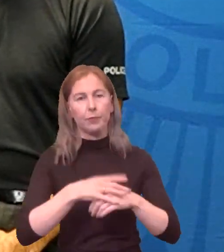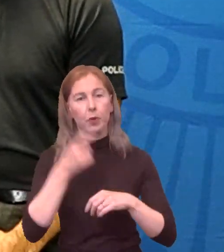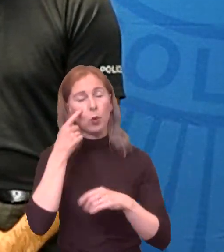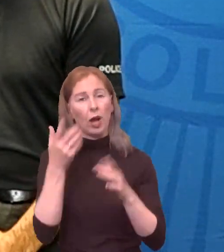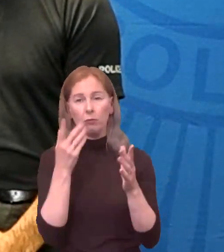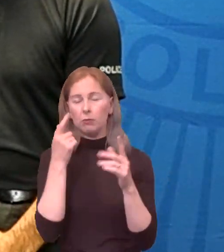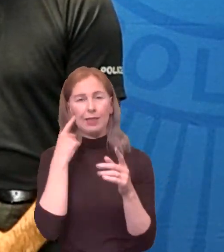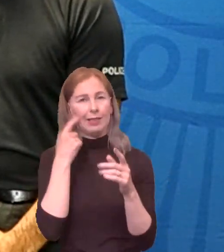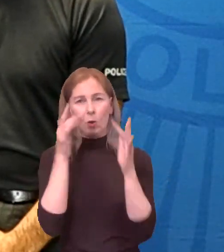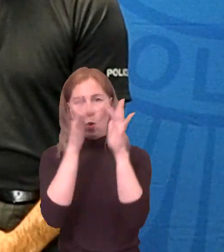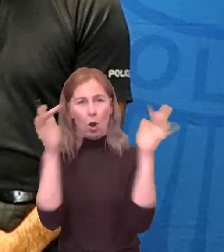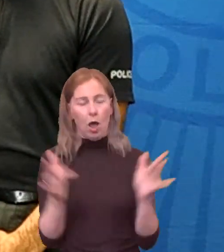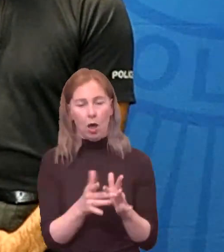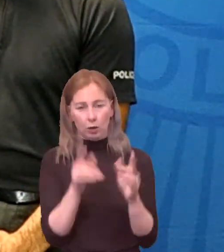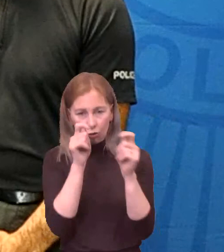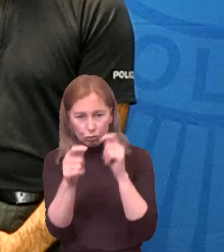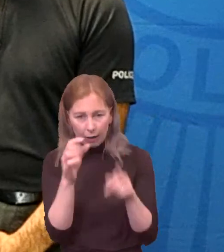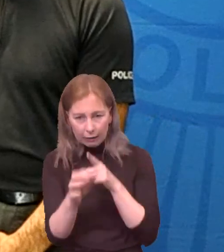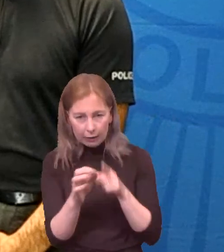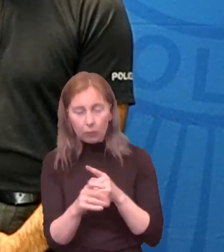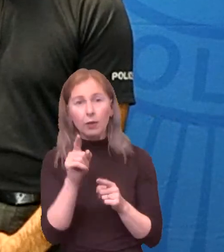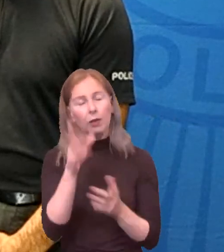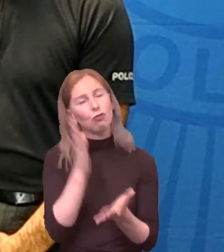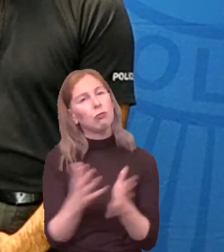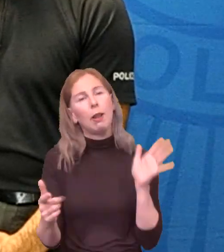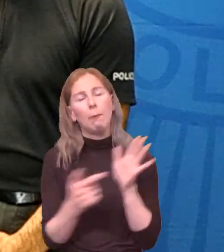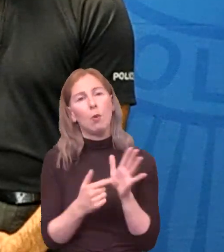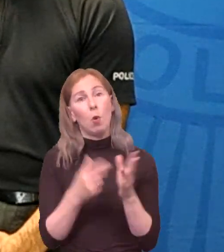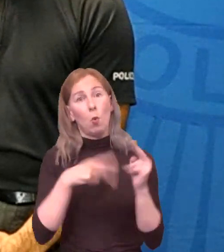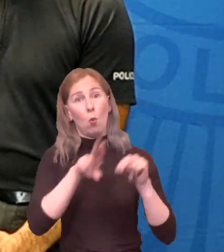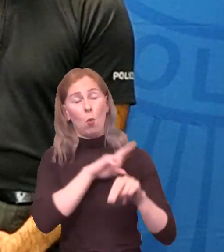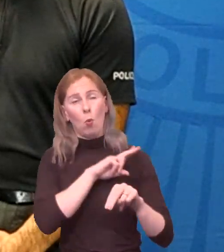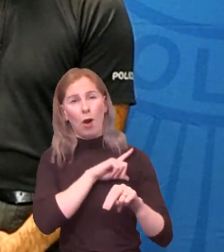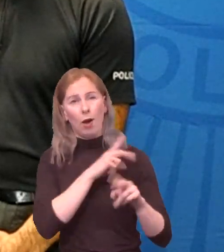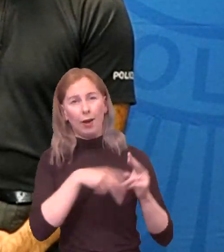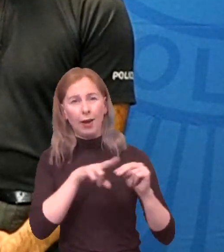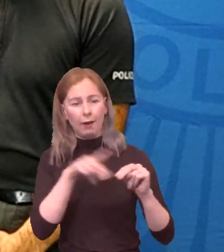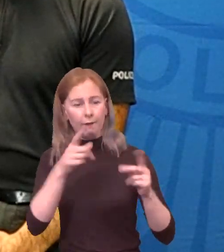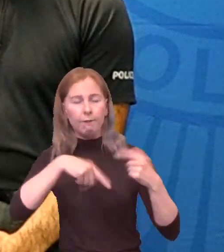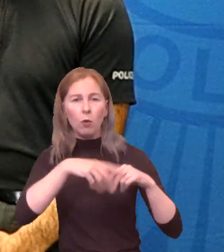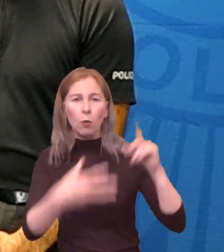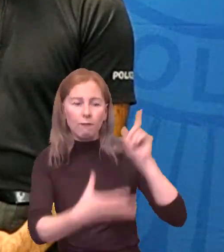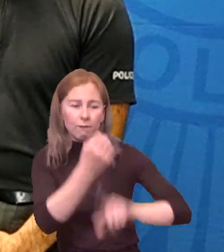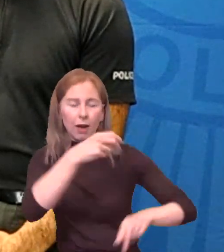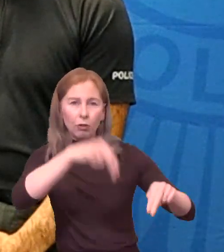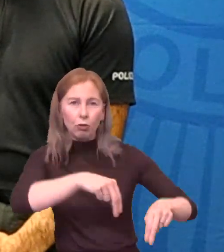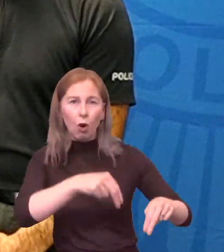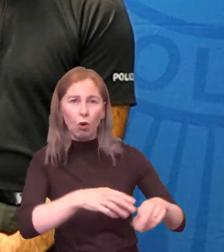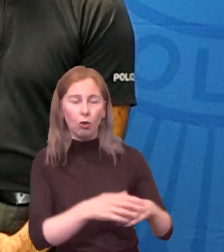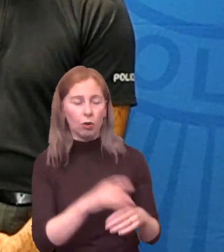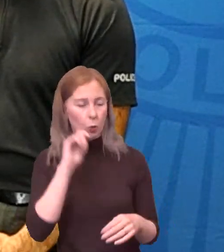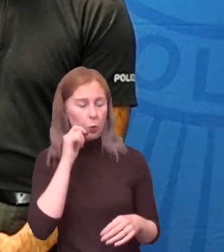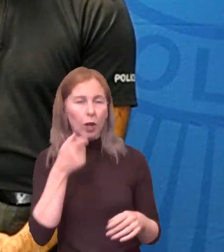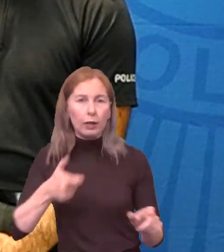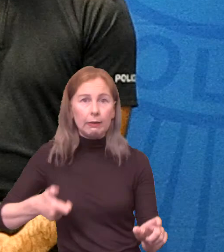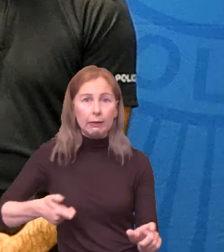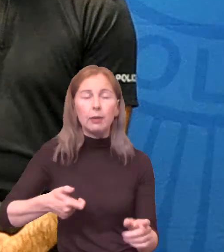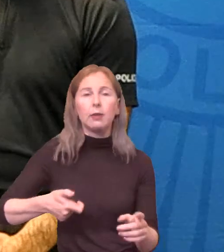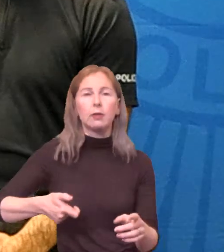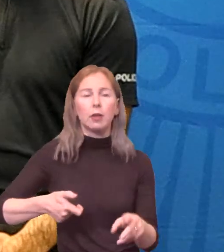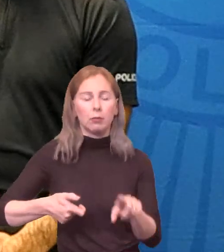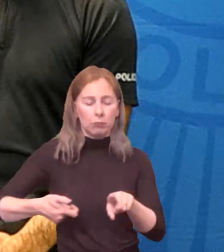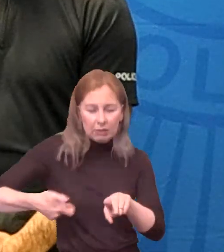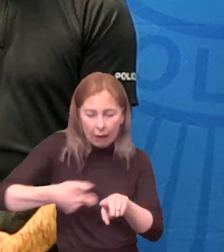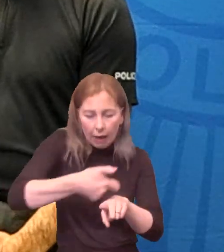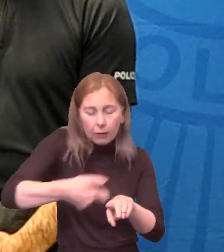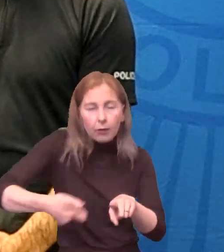as that. It is really important that we do that, because if we do find a dog and we scan it and we have the details